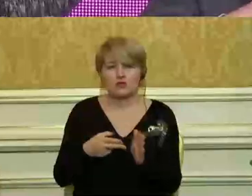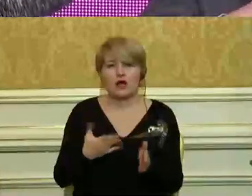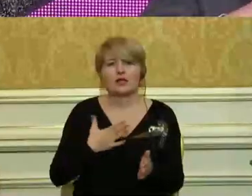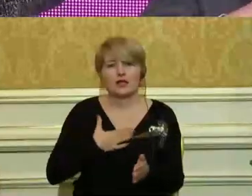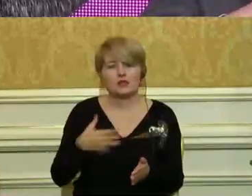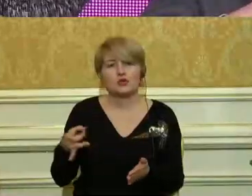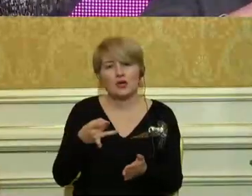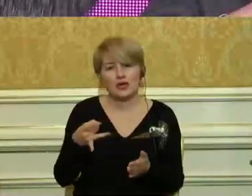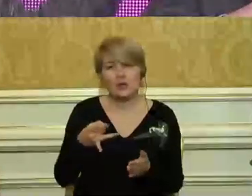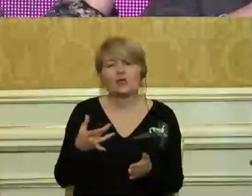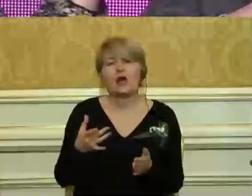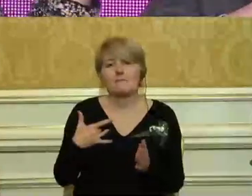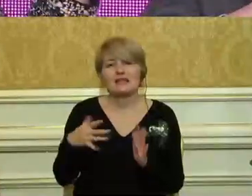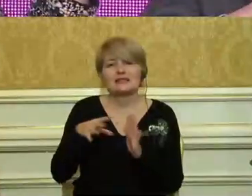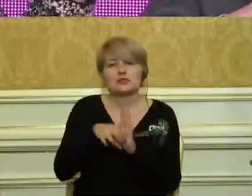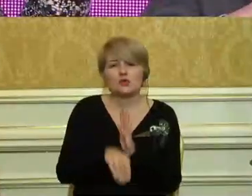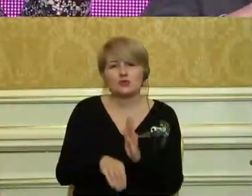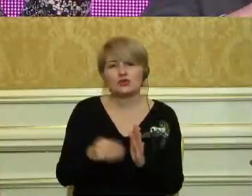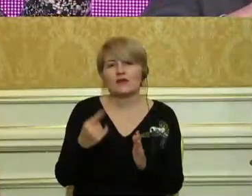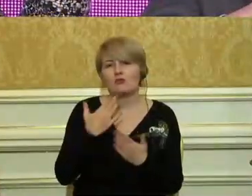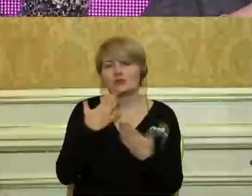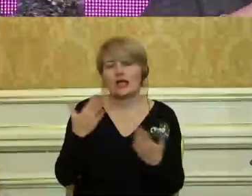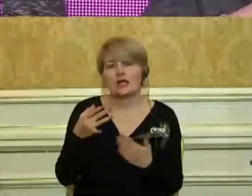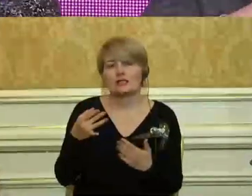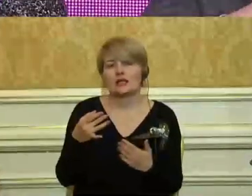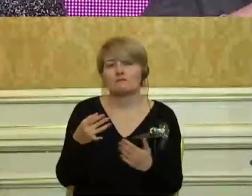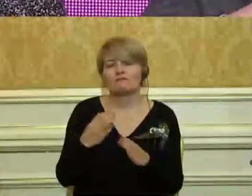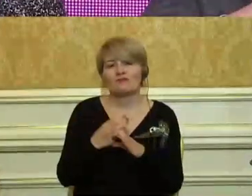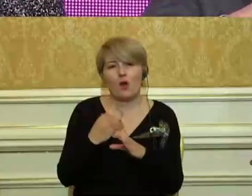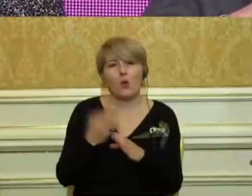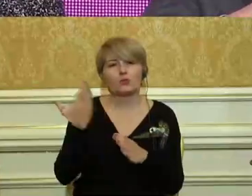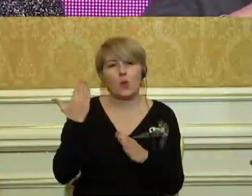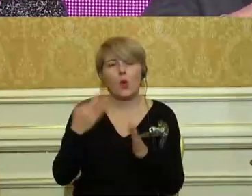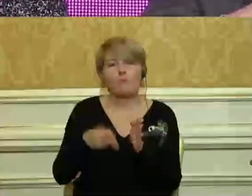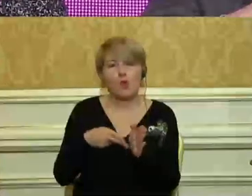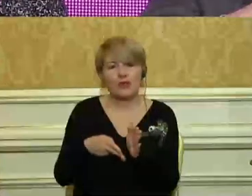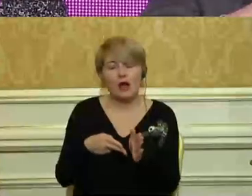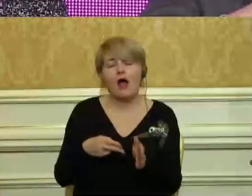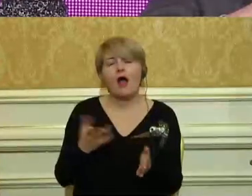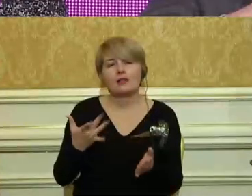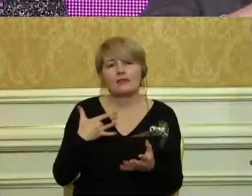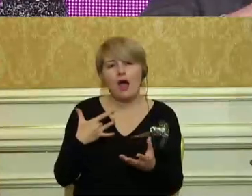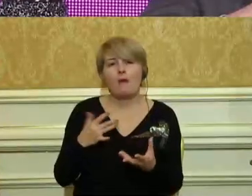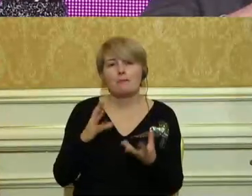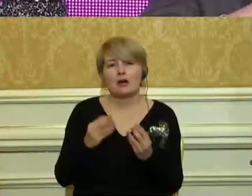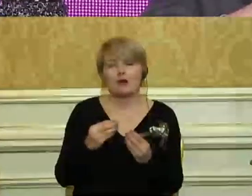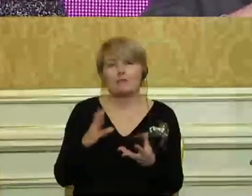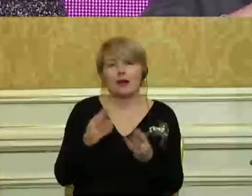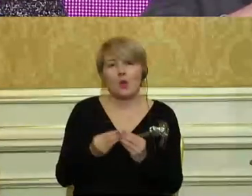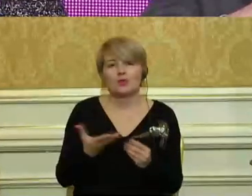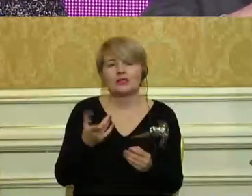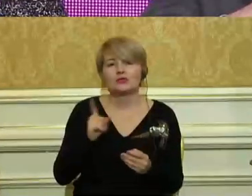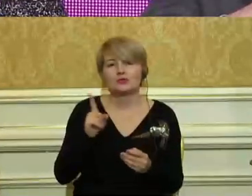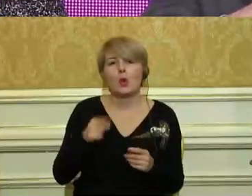catched the last wagon maybe of that train. But I am sure that the next train will come, and it